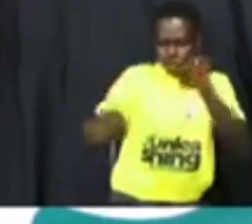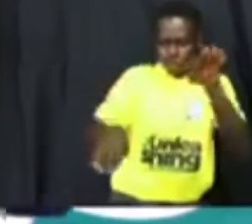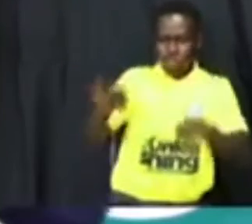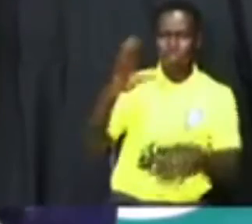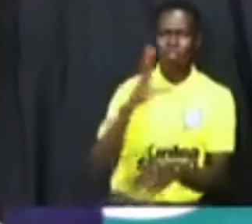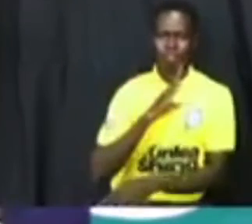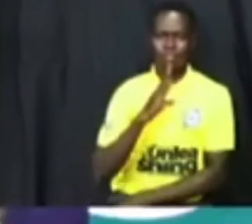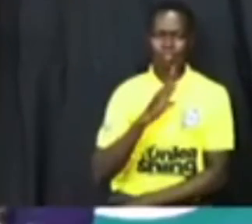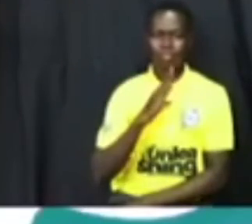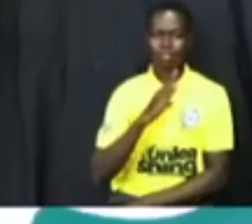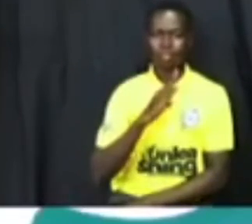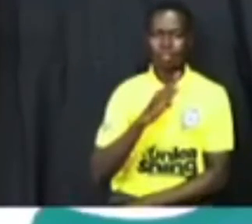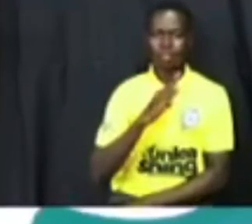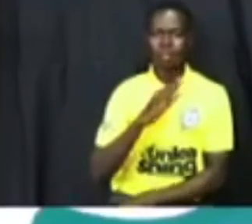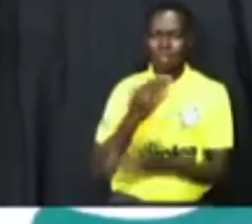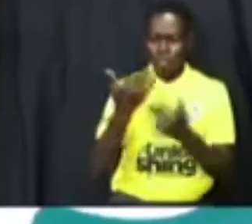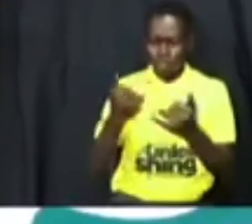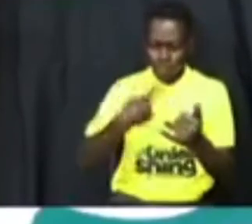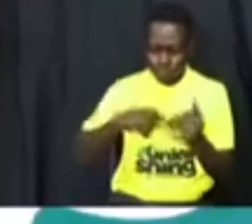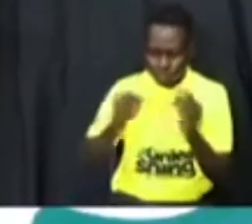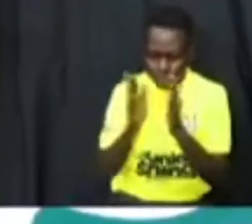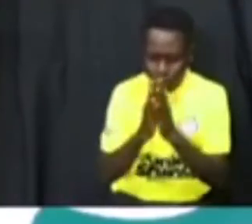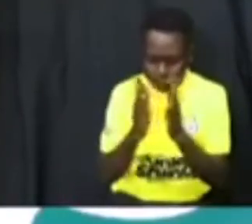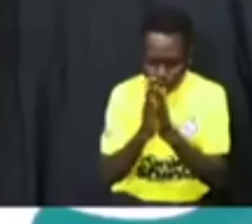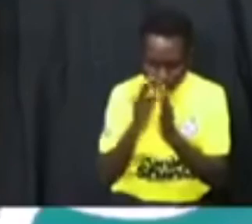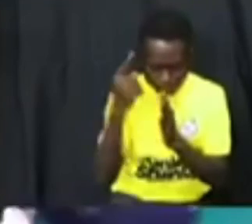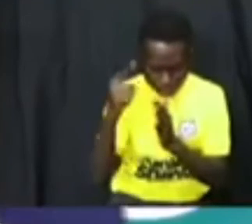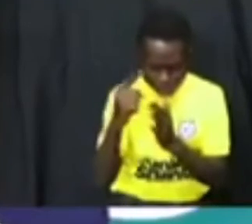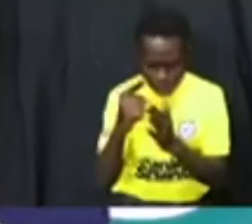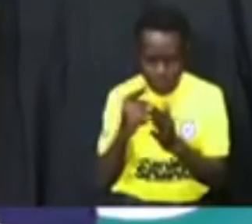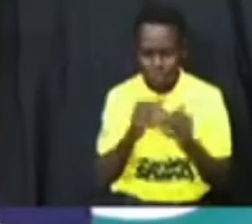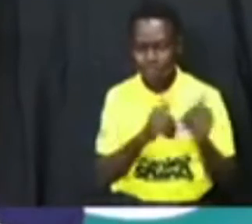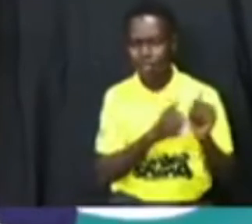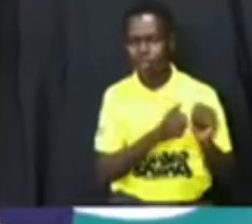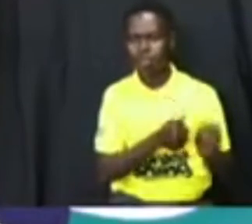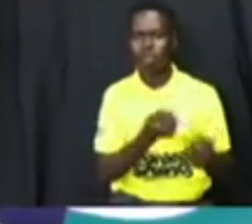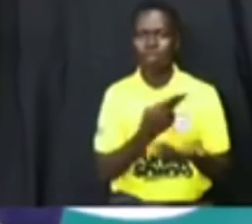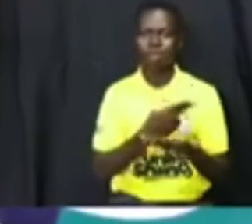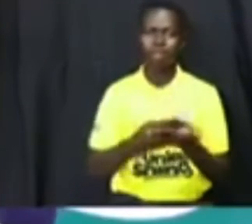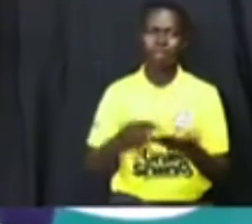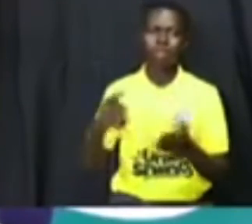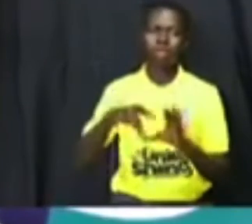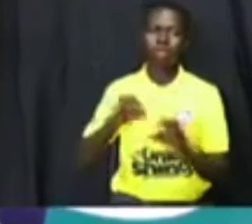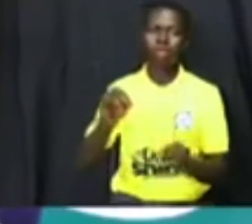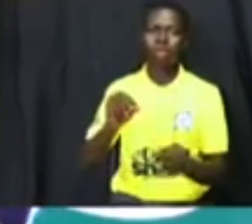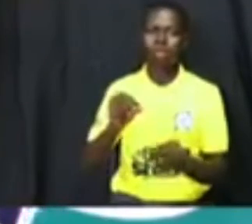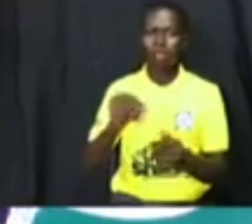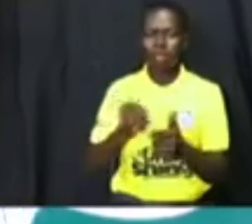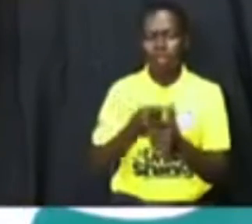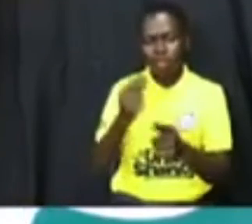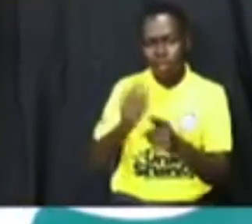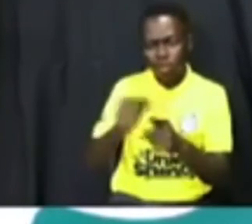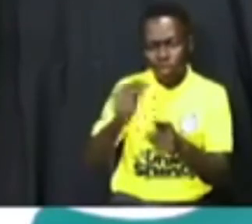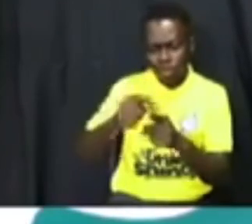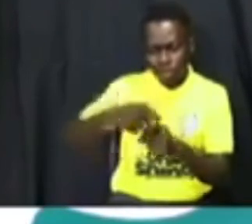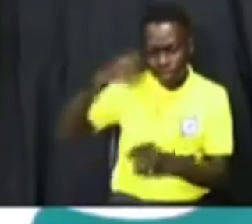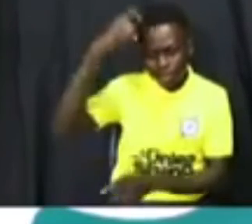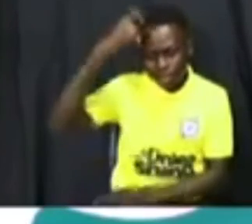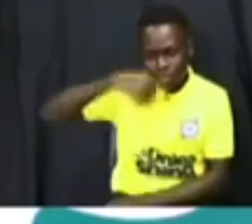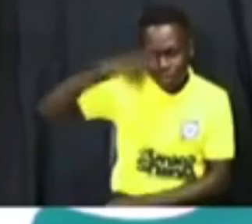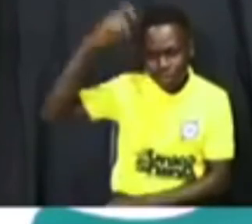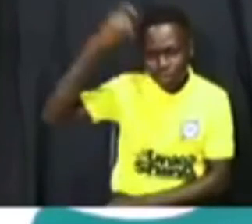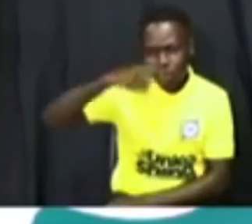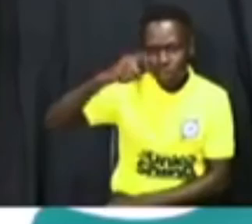We are praying for the gifts of the Holy Spirit. Word of wisdom, which concerns the